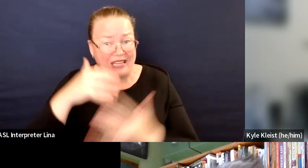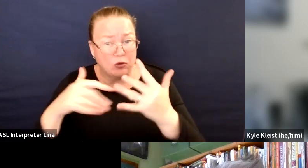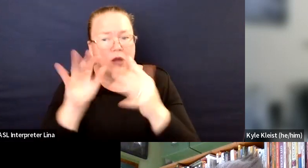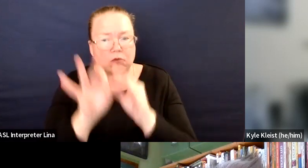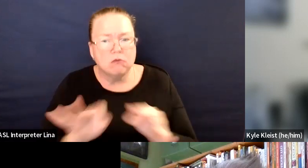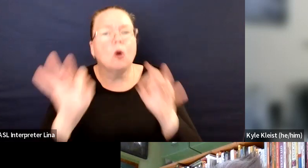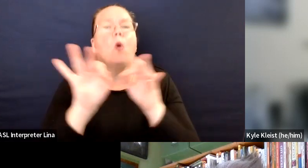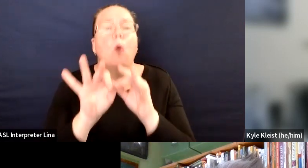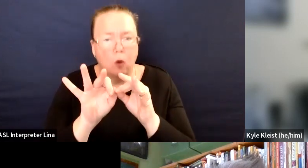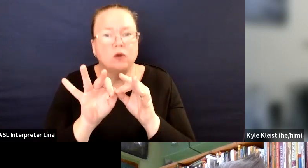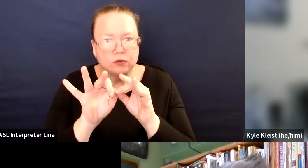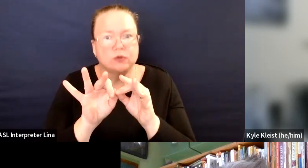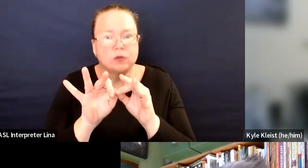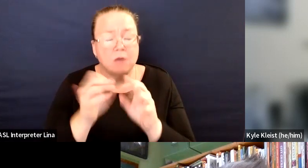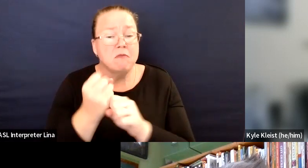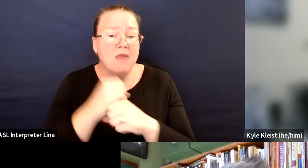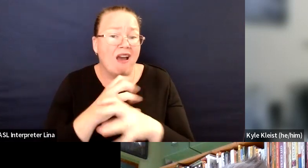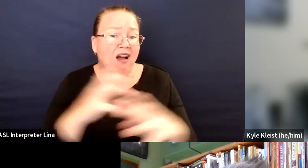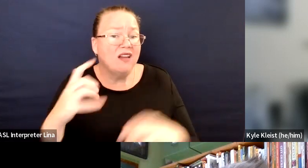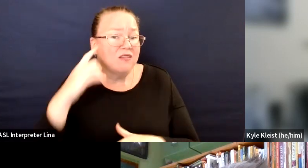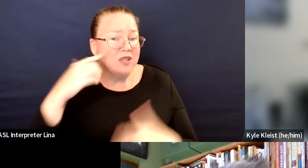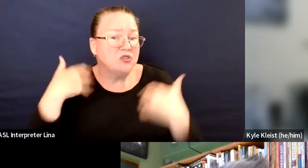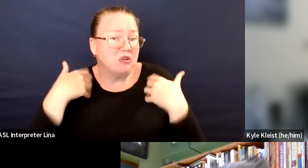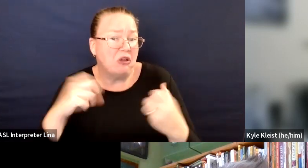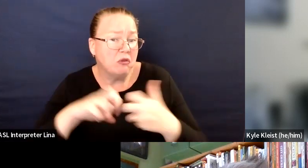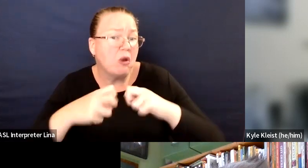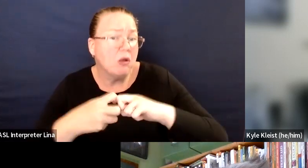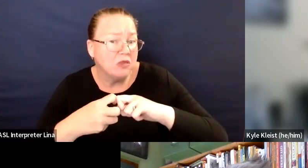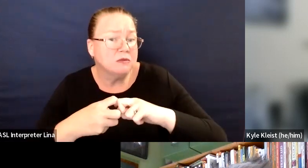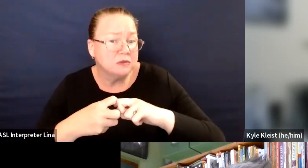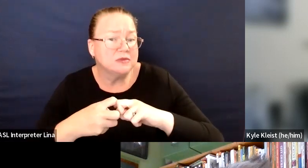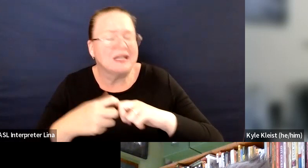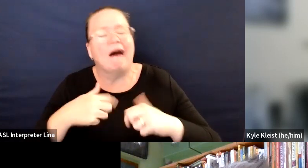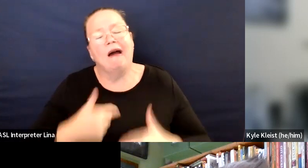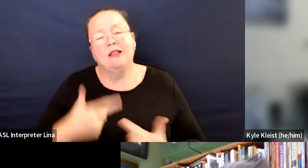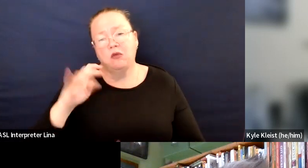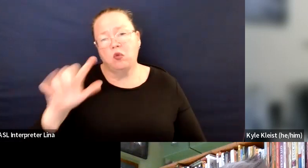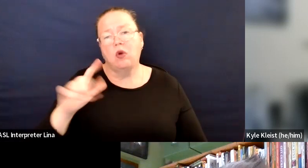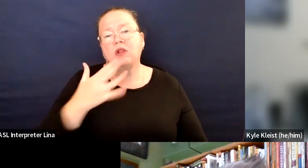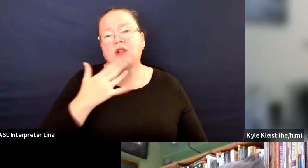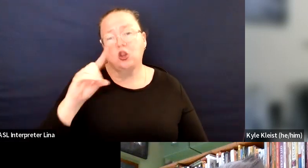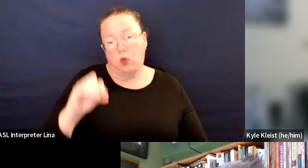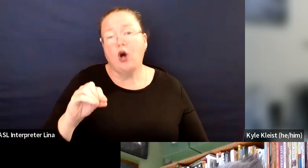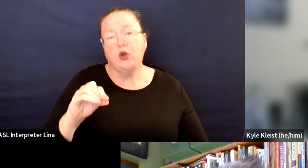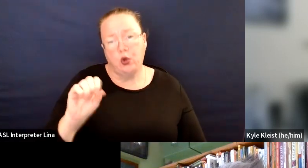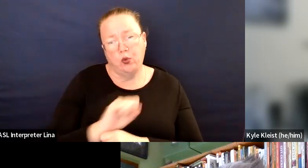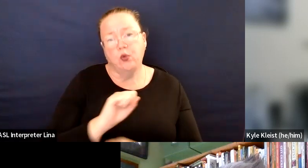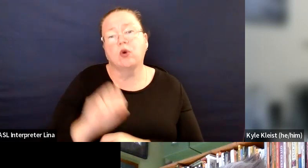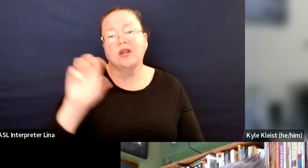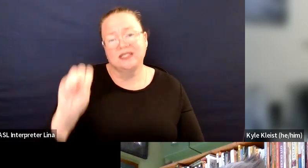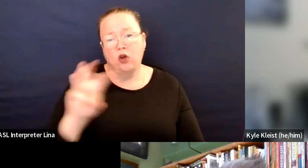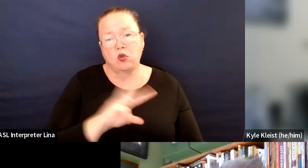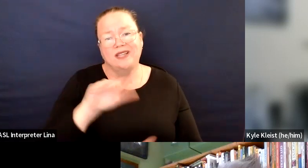important. And it's created a lot of mental health issues. I live in rural Colorado. I work for Southwest Center